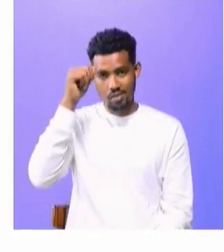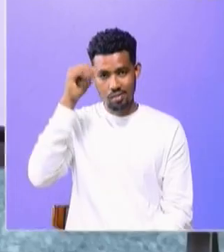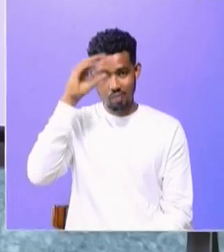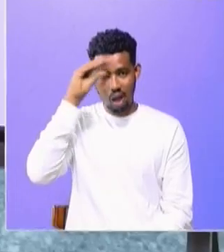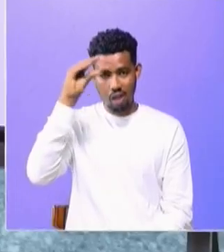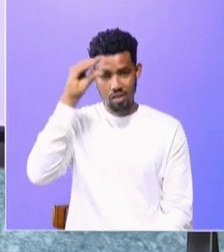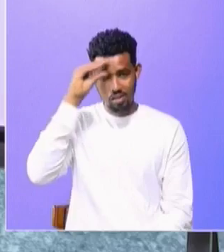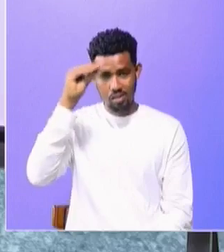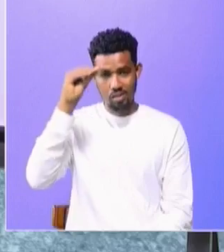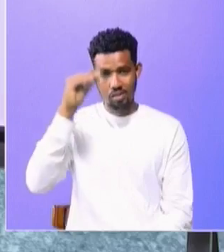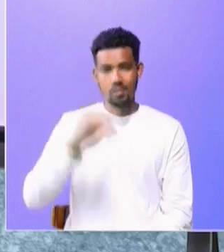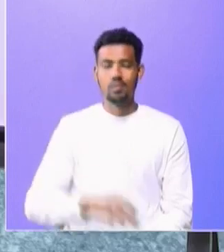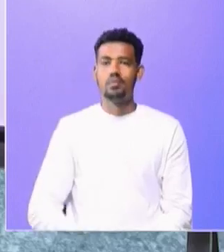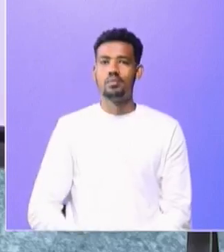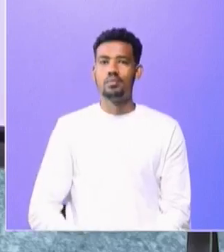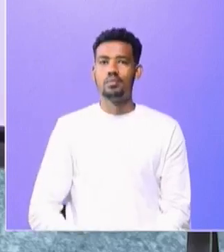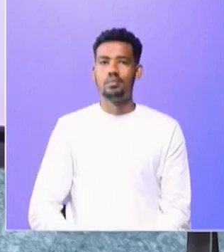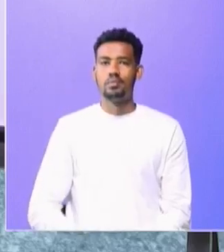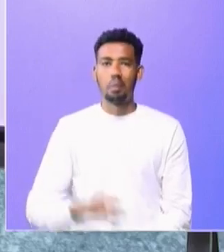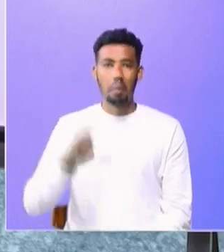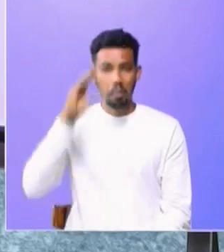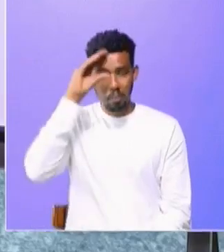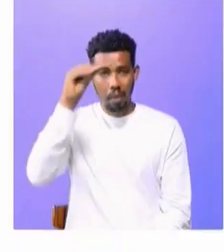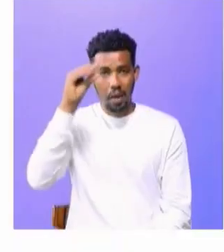man, main,